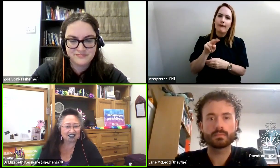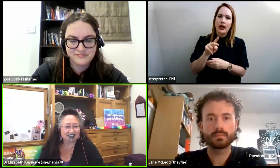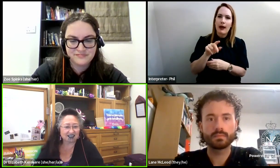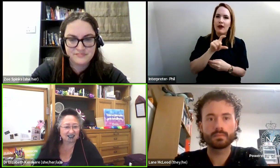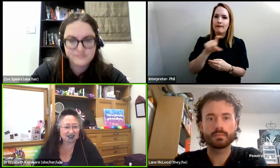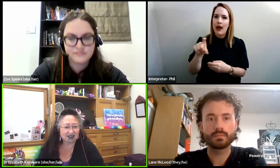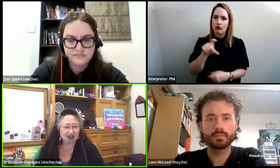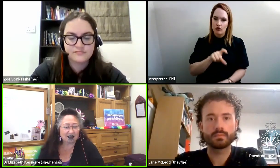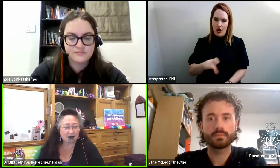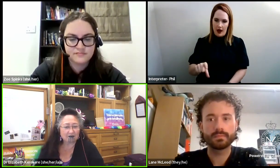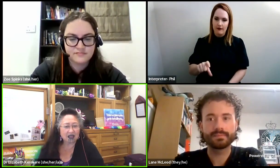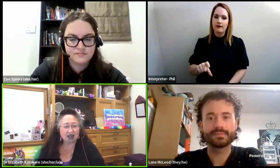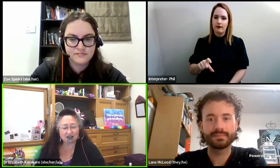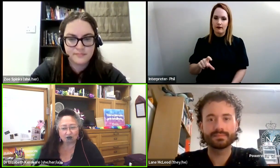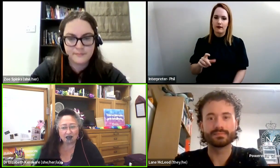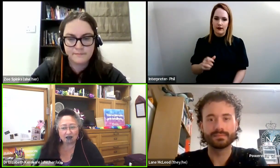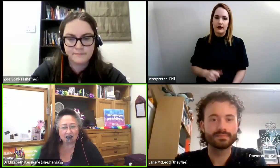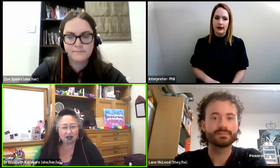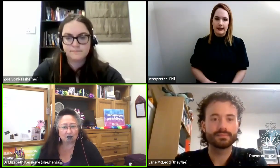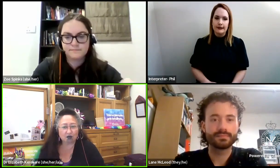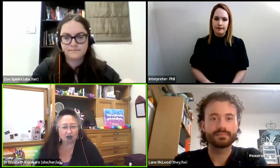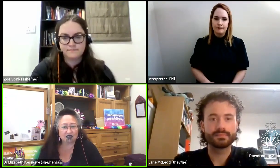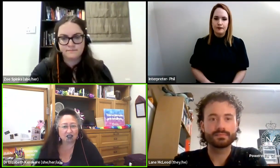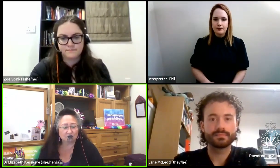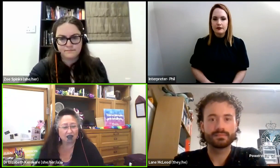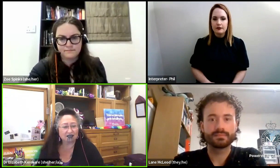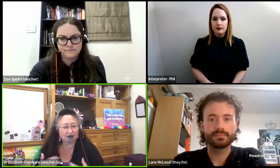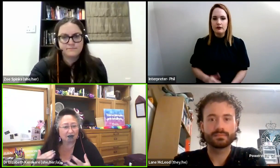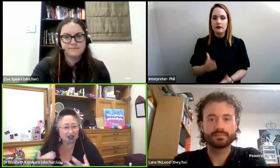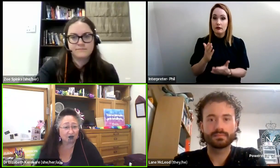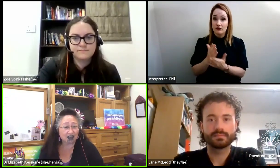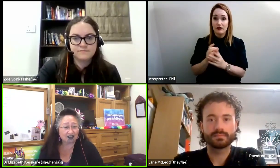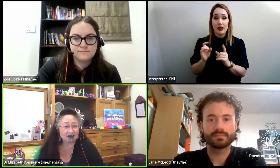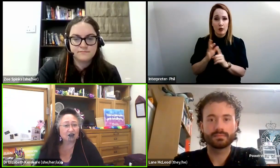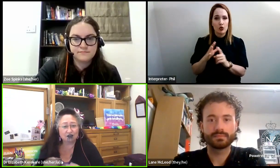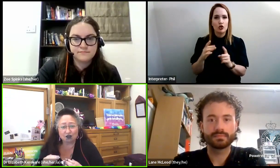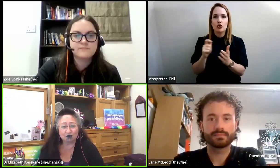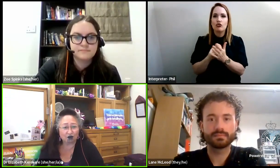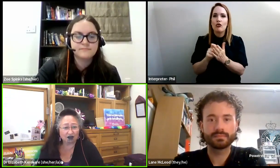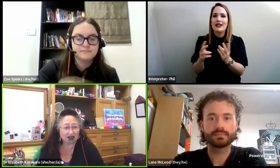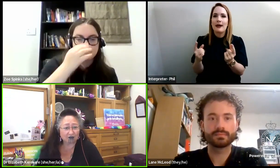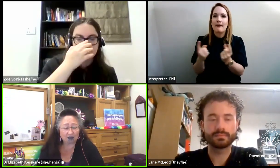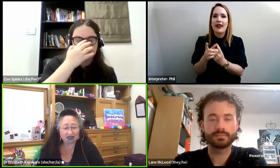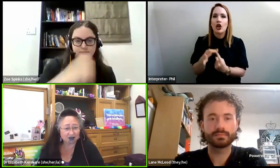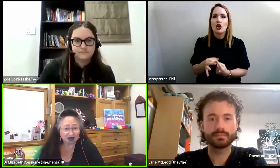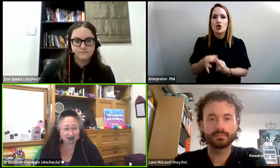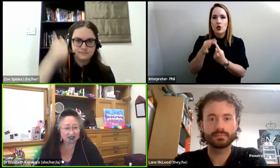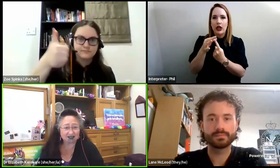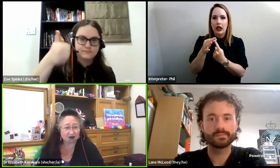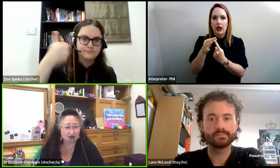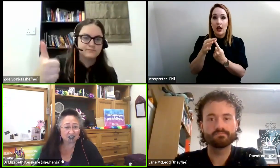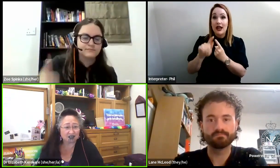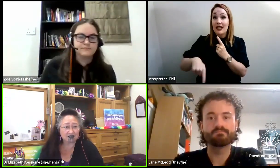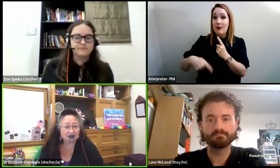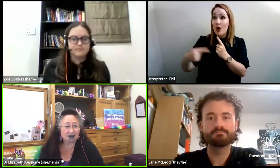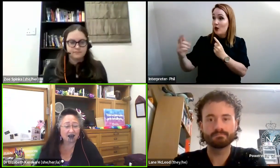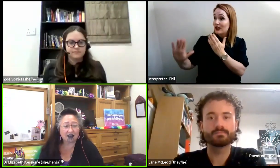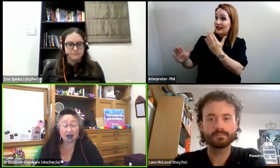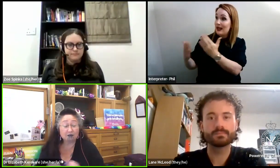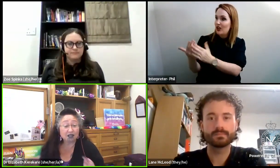be considered. And it's really, really important to write something unique. Do not cut and paste someone else's